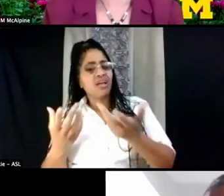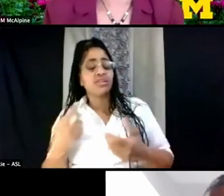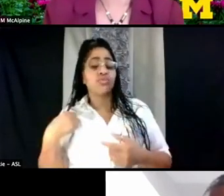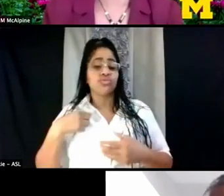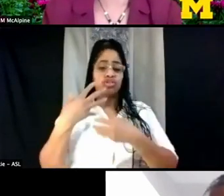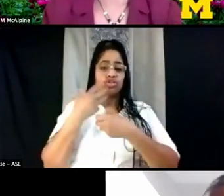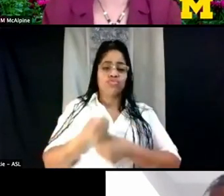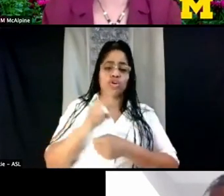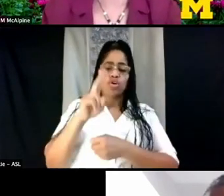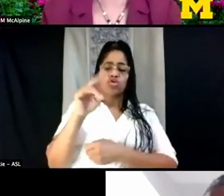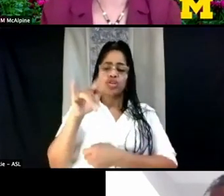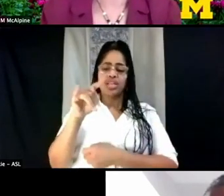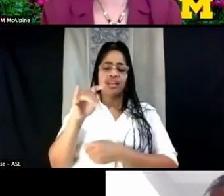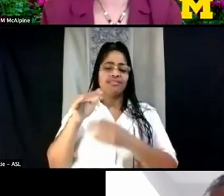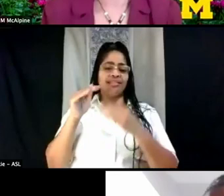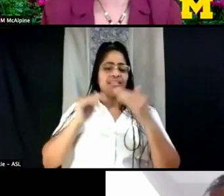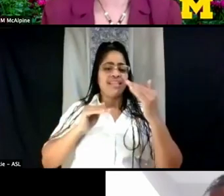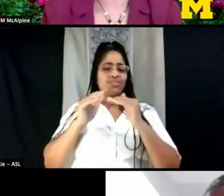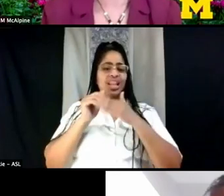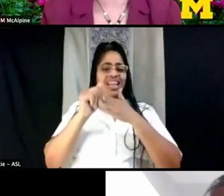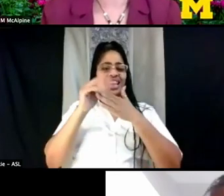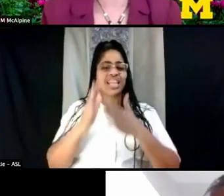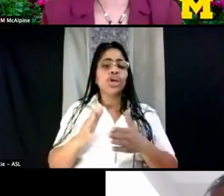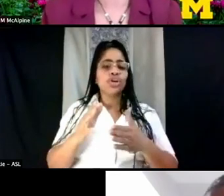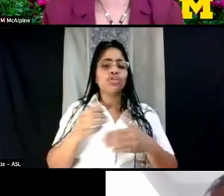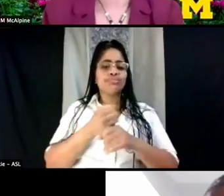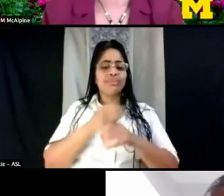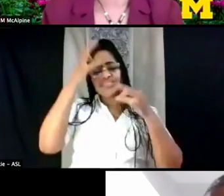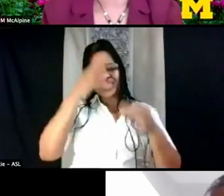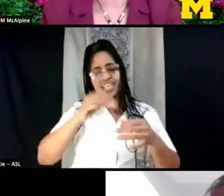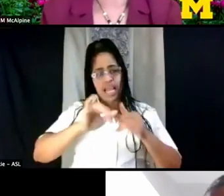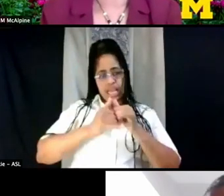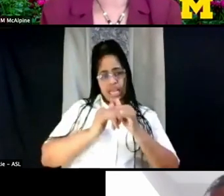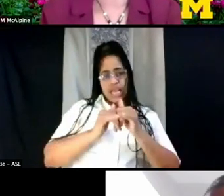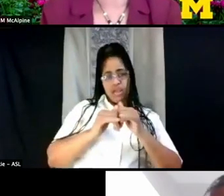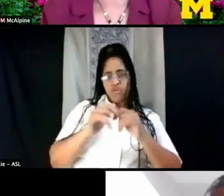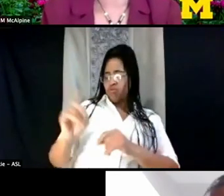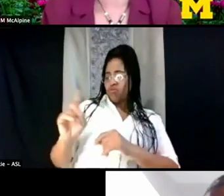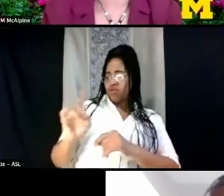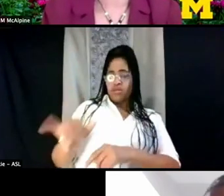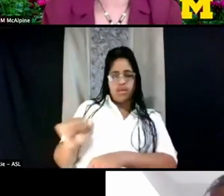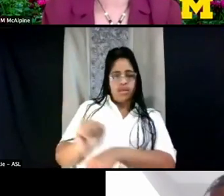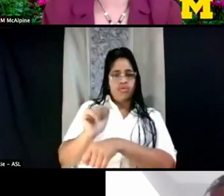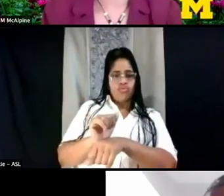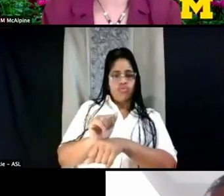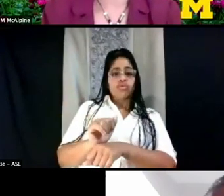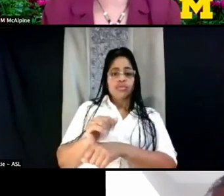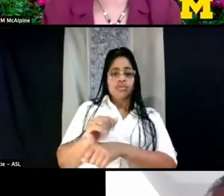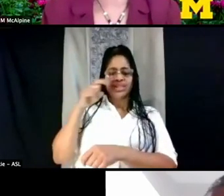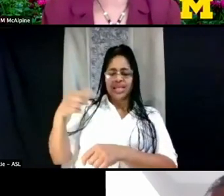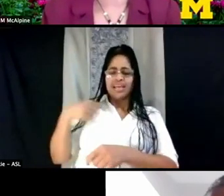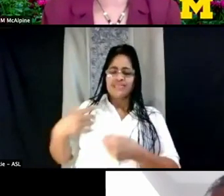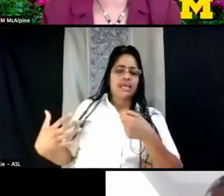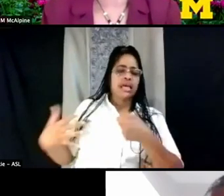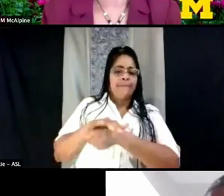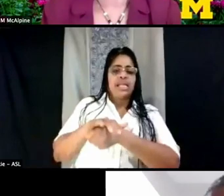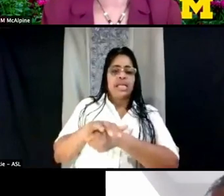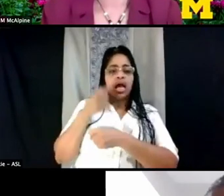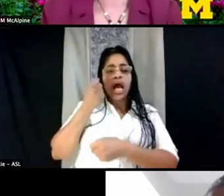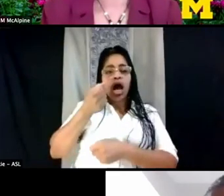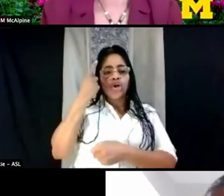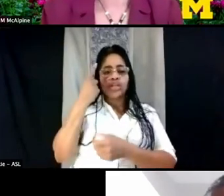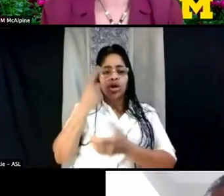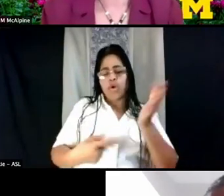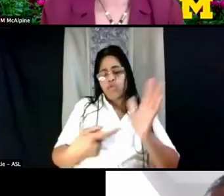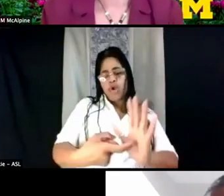unit level leaders with making decisions about how and where work will be done because they have the most complete understanding of what's